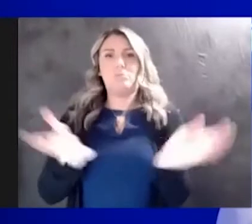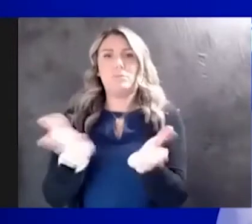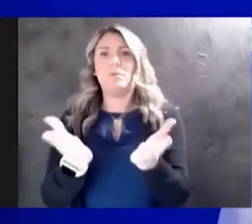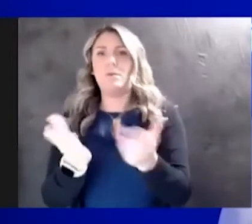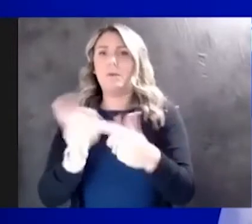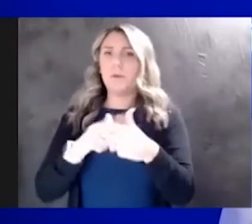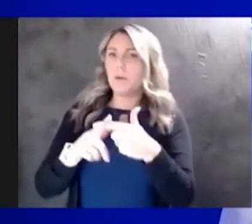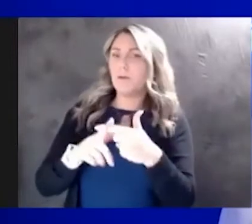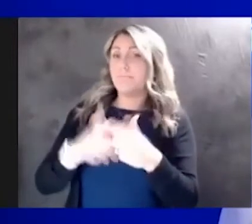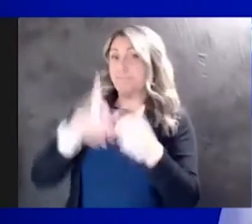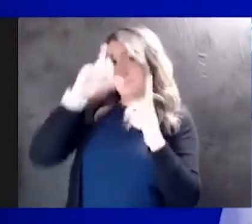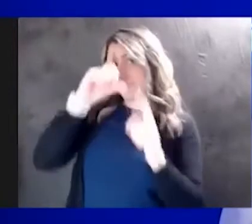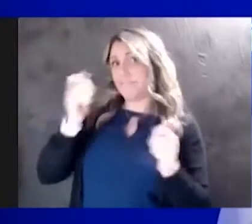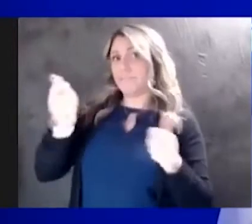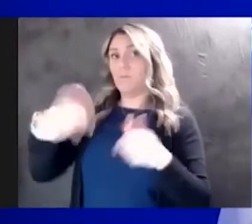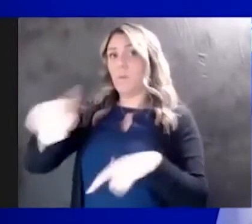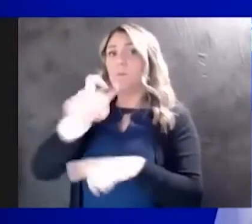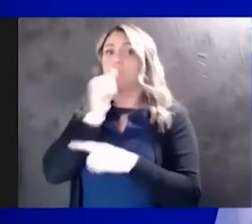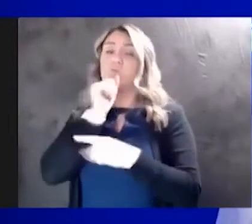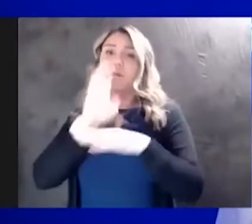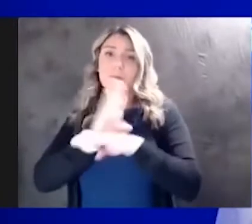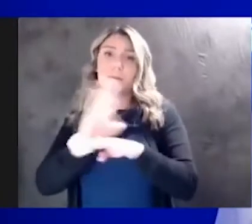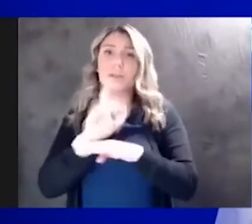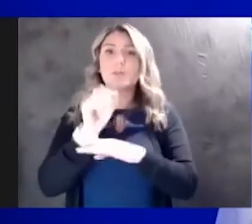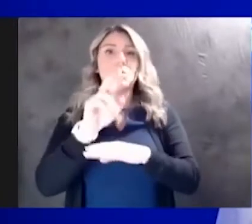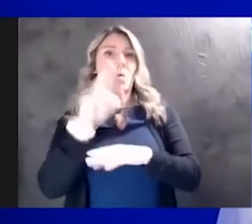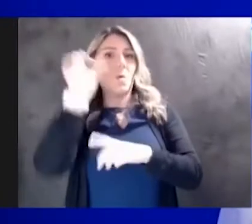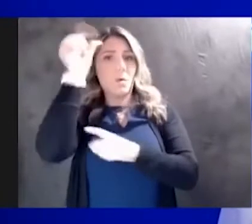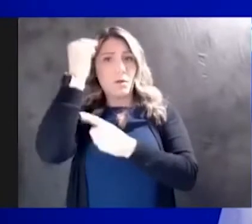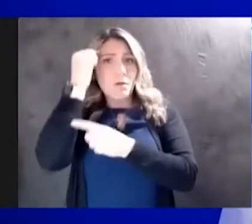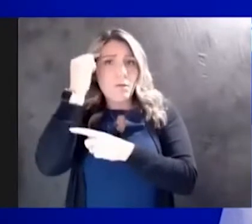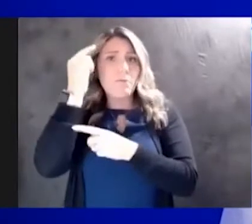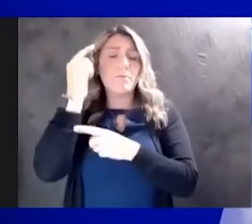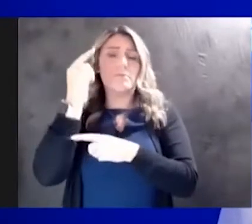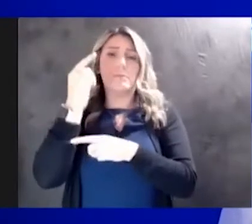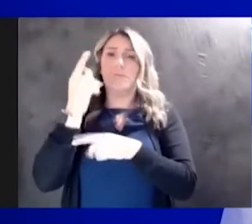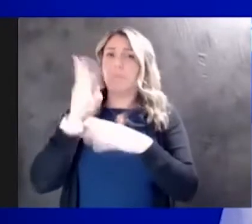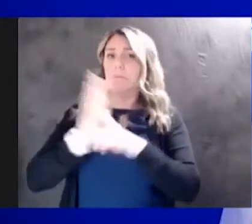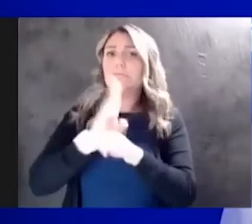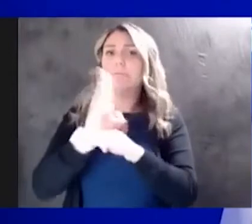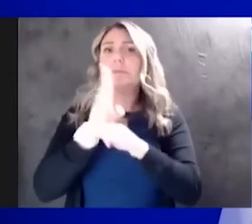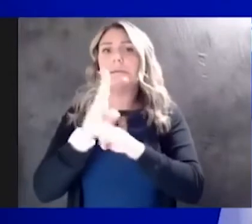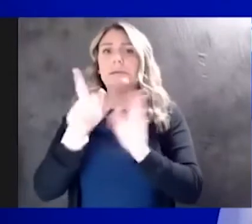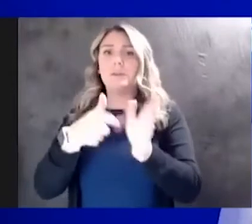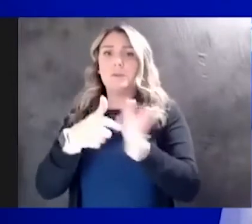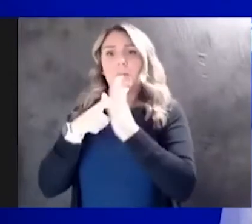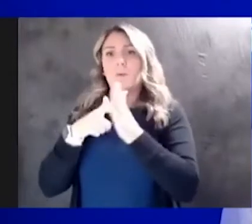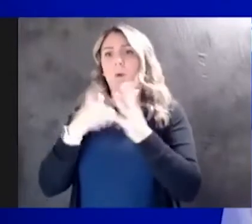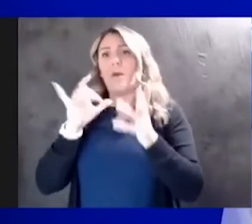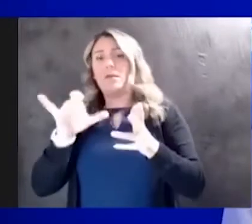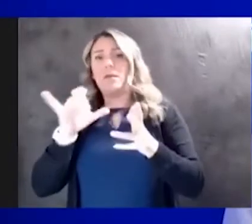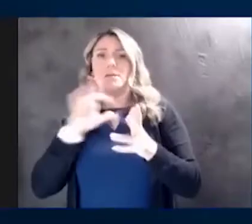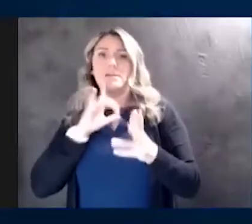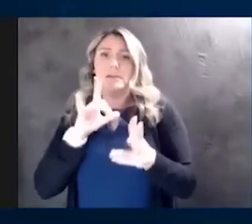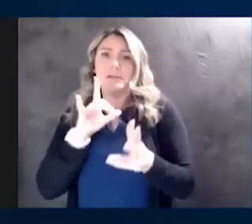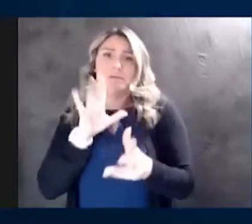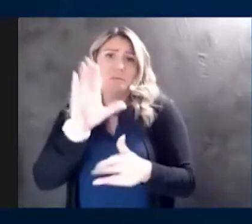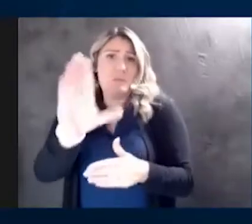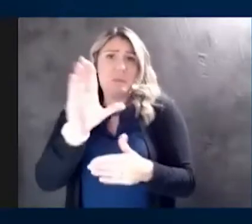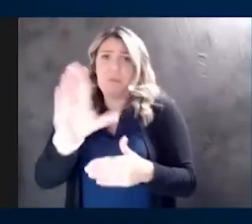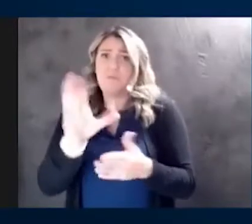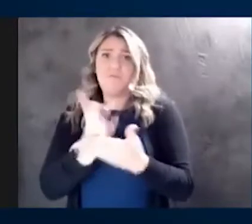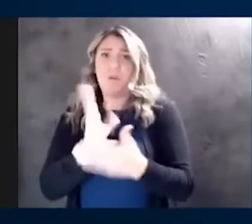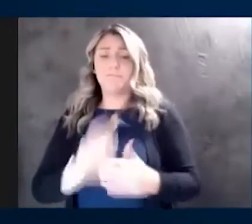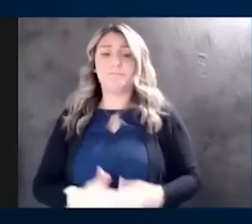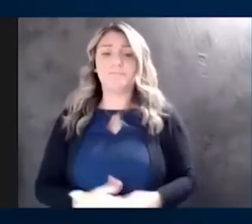those private entities or those government entities to mandate, that's certainly within their purview. We have more than